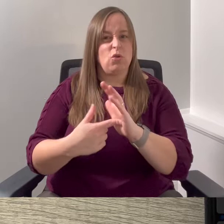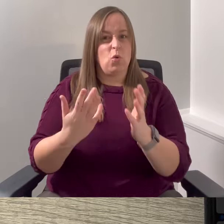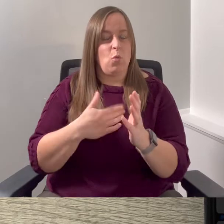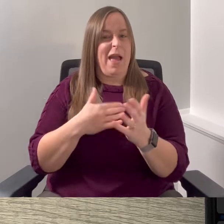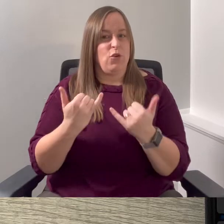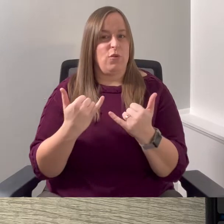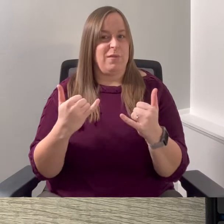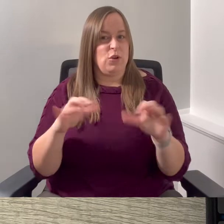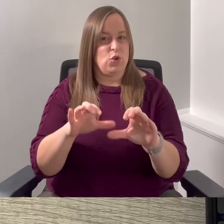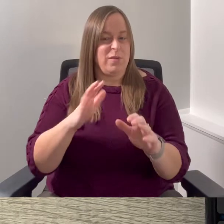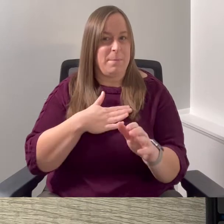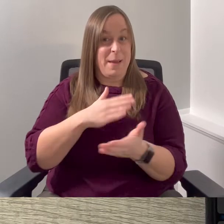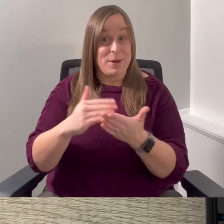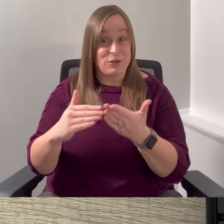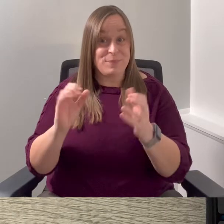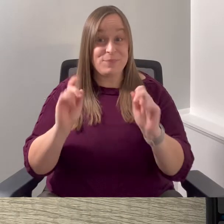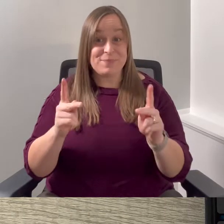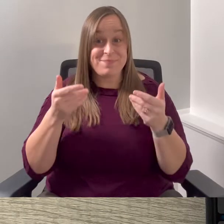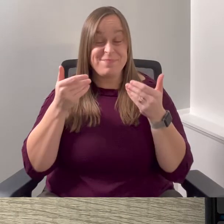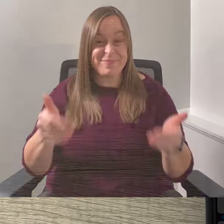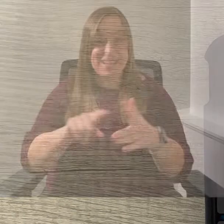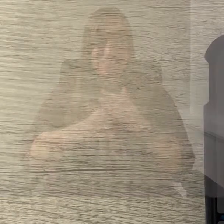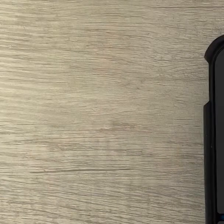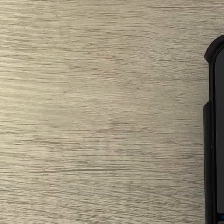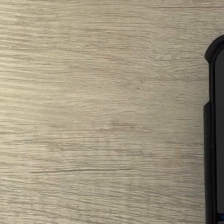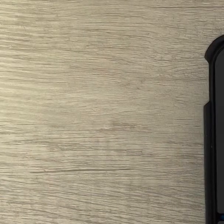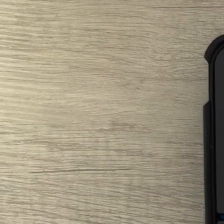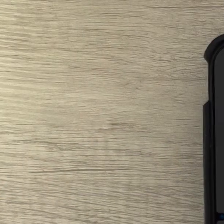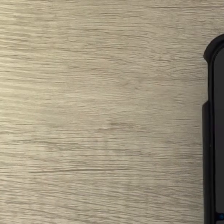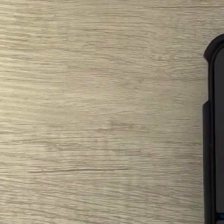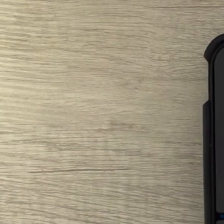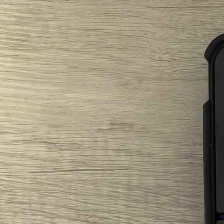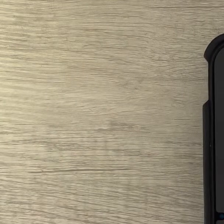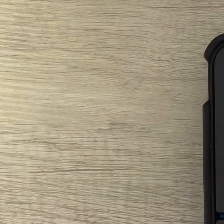I'll show you what sinking funds I currently have and how I use them. So